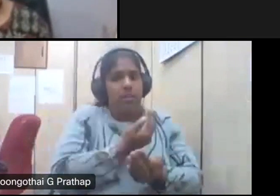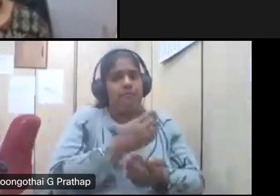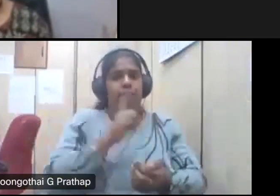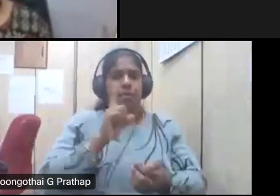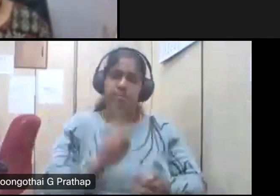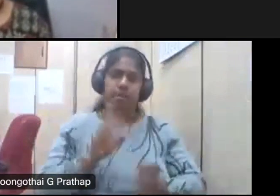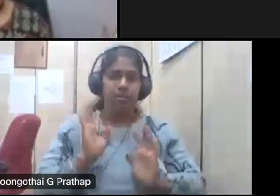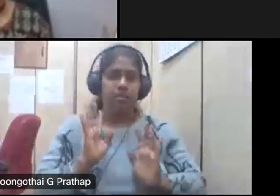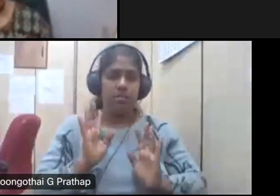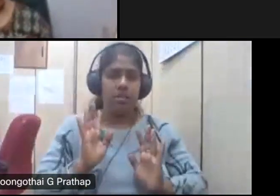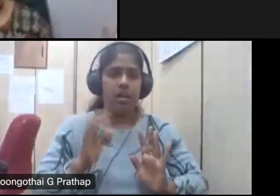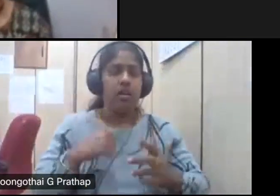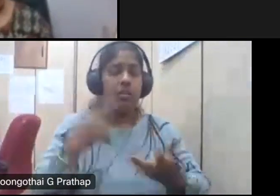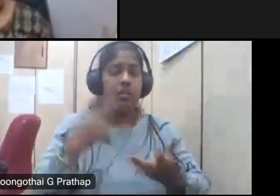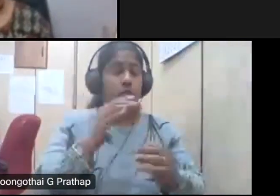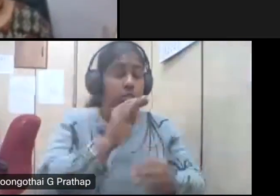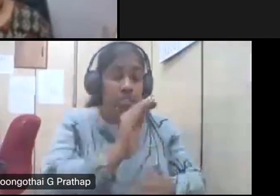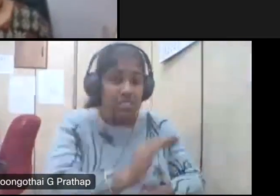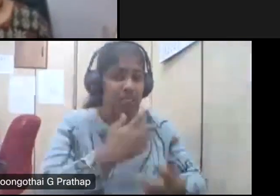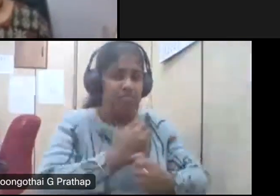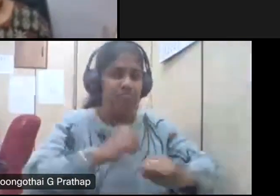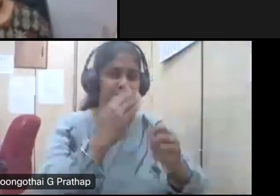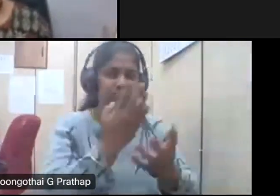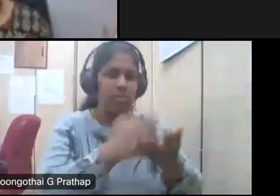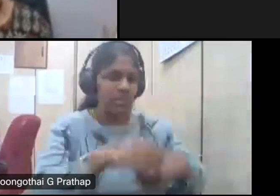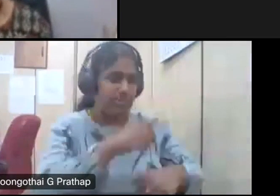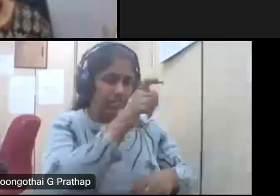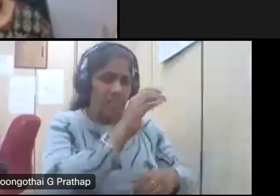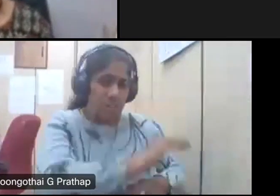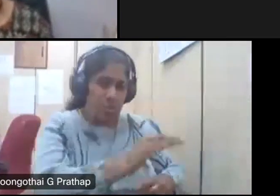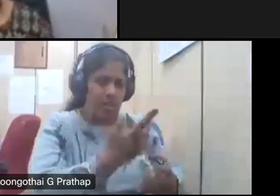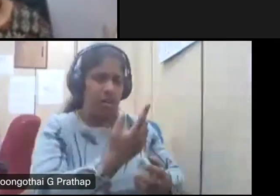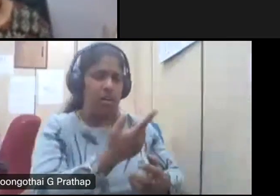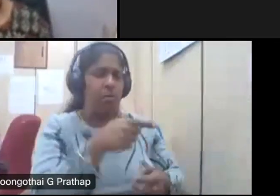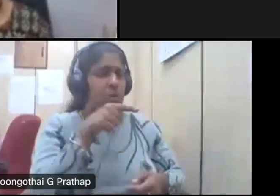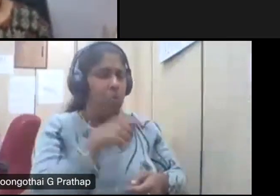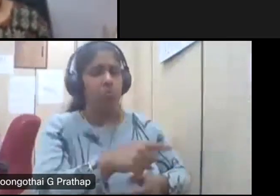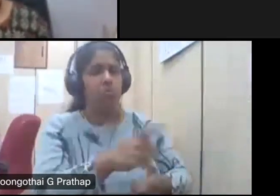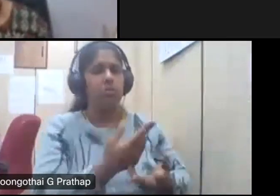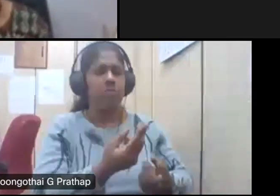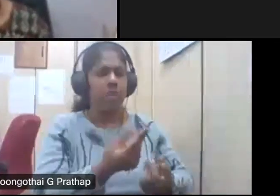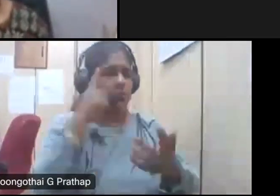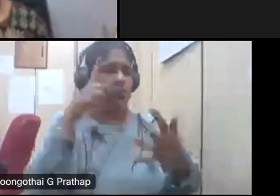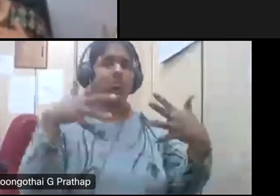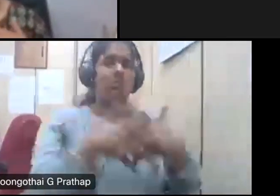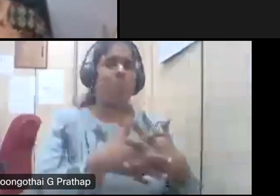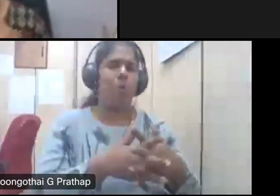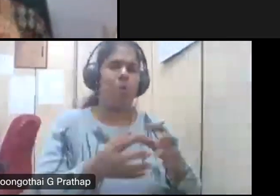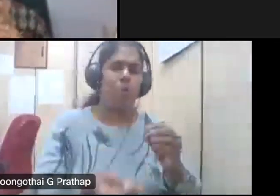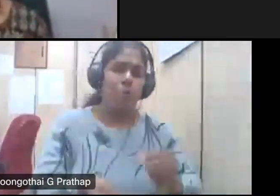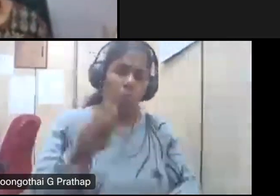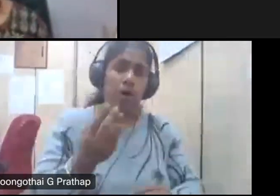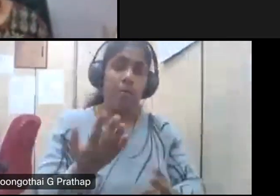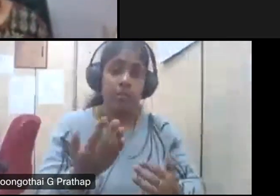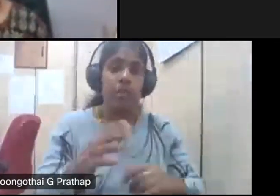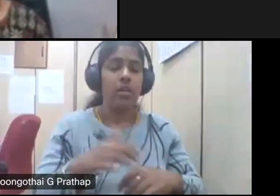into depression is the gift of ignorance. It's because of the lack of awareness. It's because our children